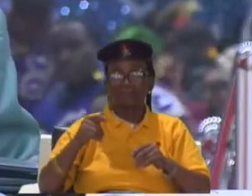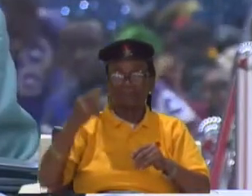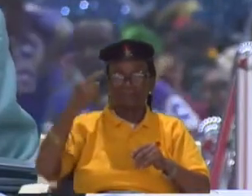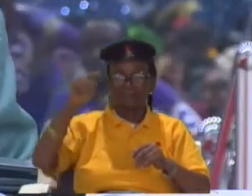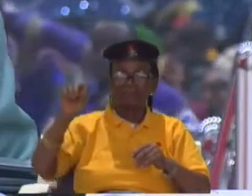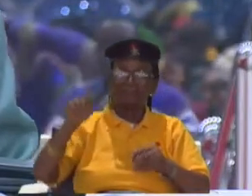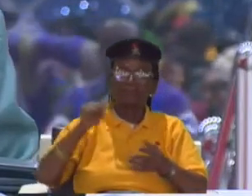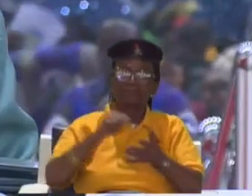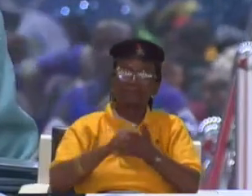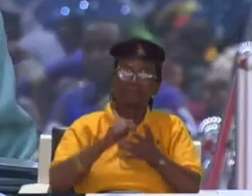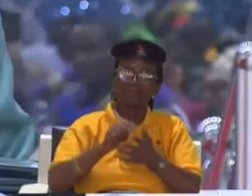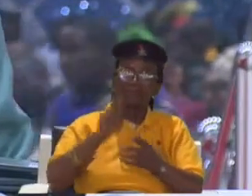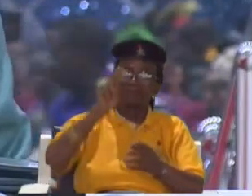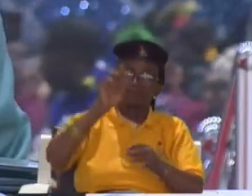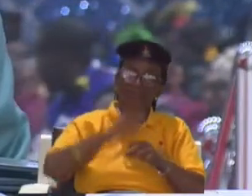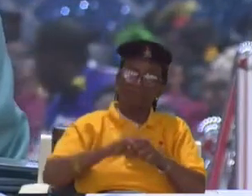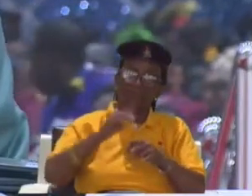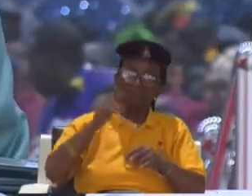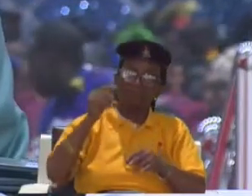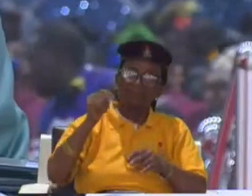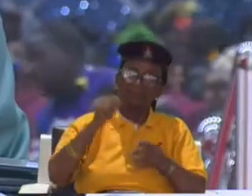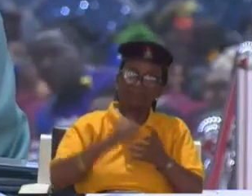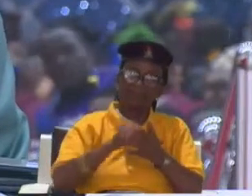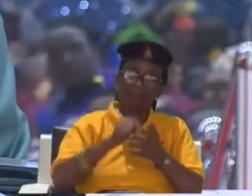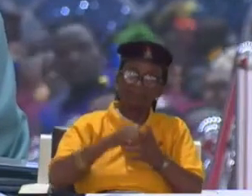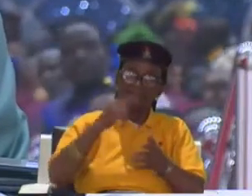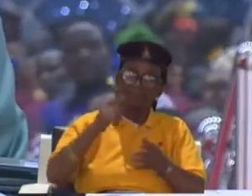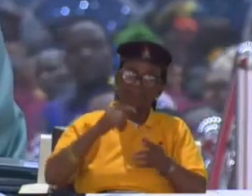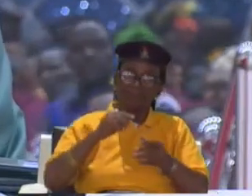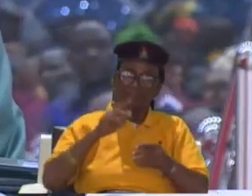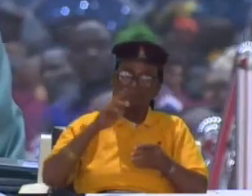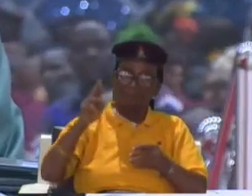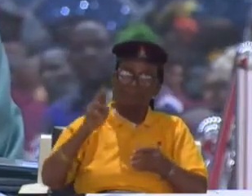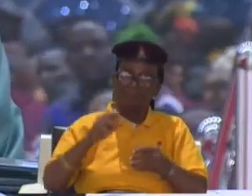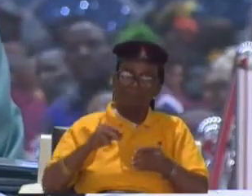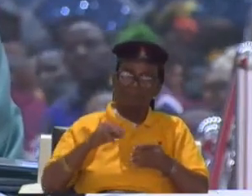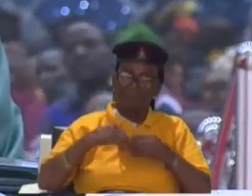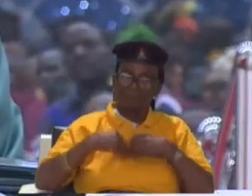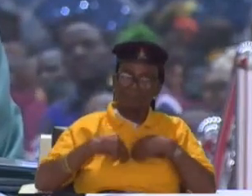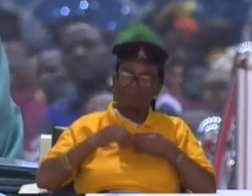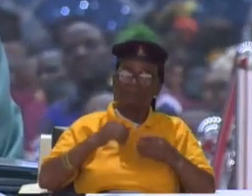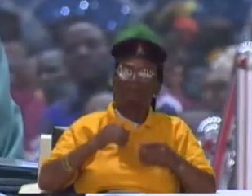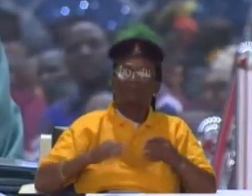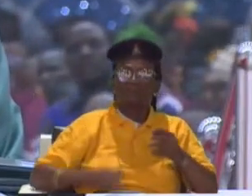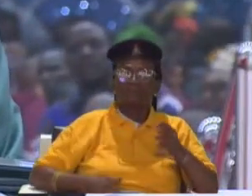thousands upon thousands who have been barren, who are now fruitful. We are